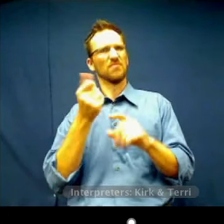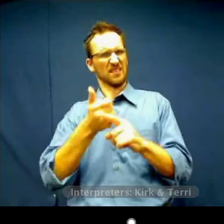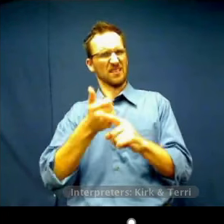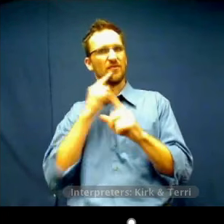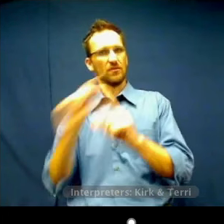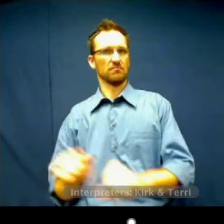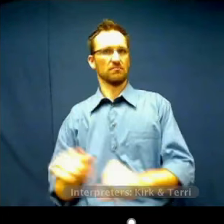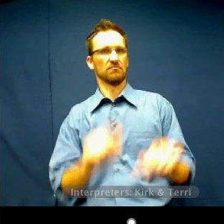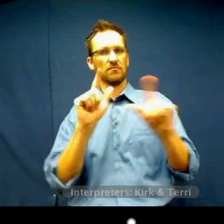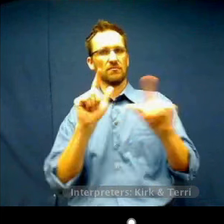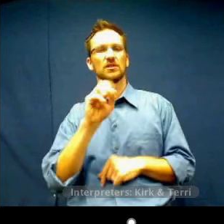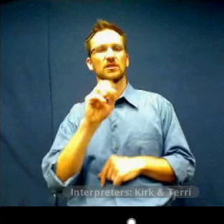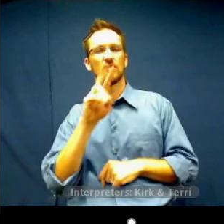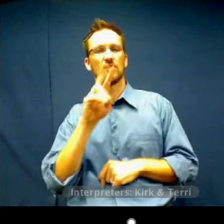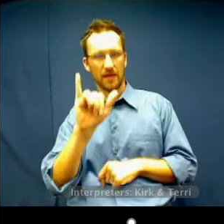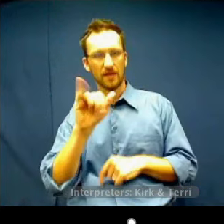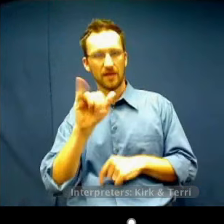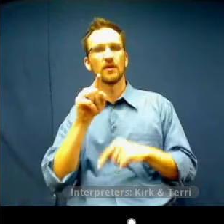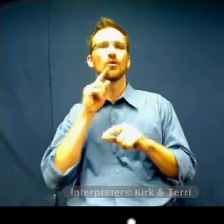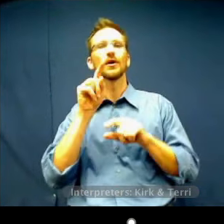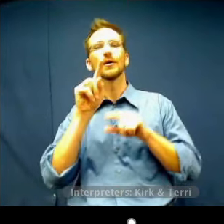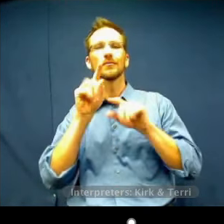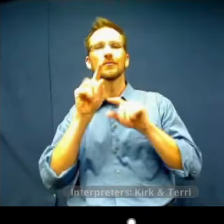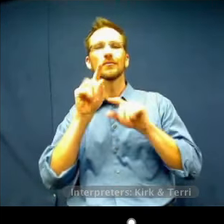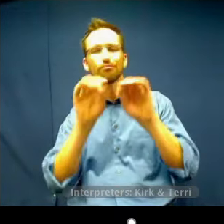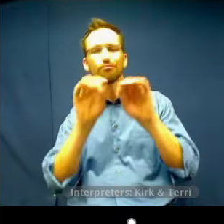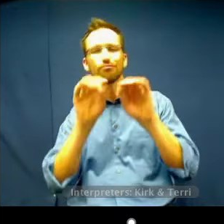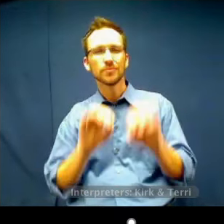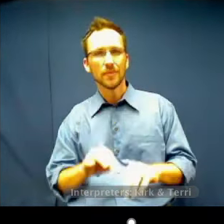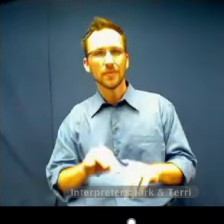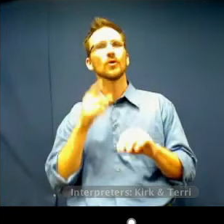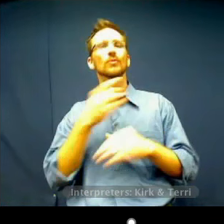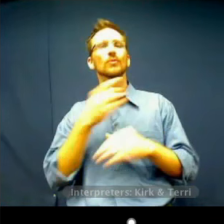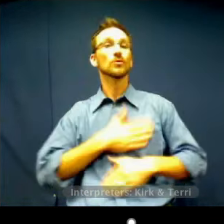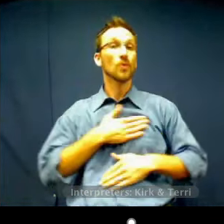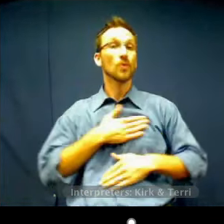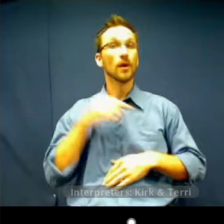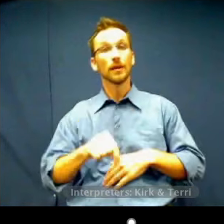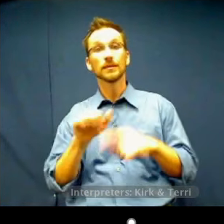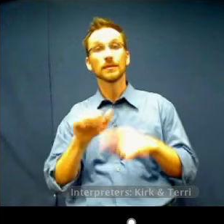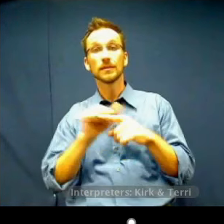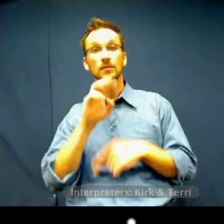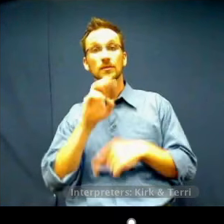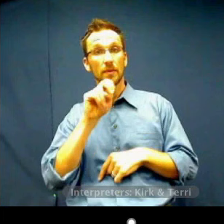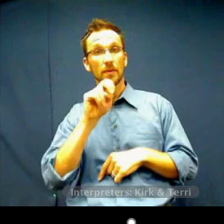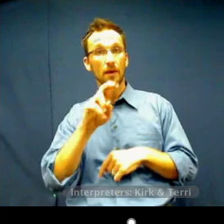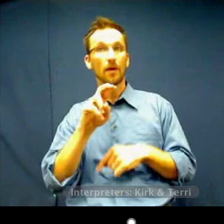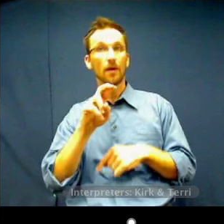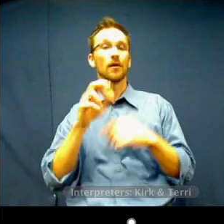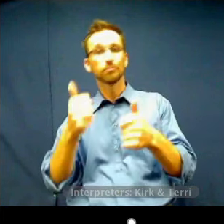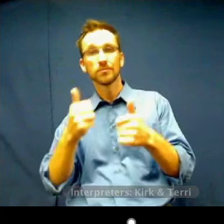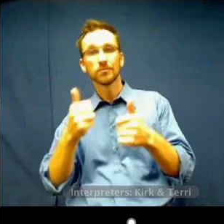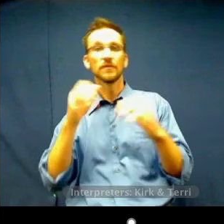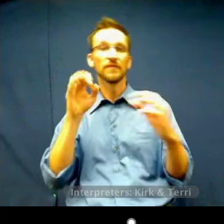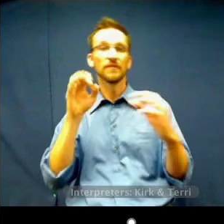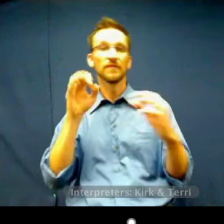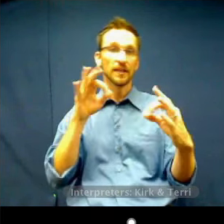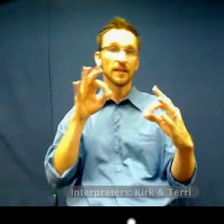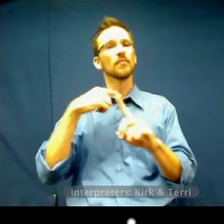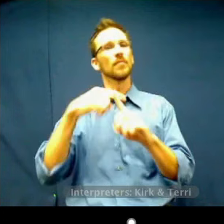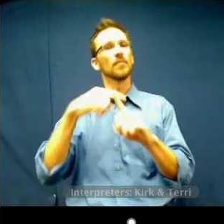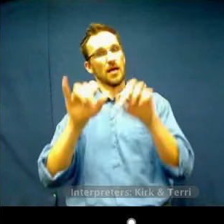out on how much you enjoyed the webinar tonight, and it will also collect your CEU